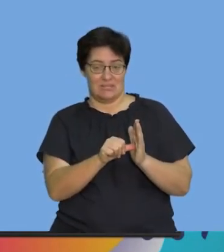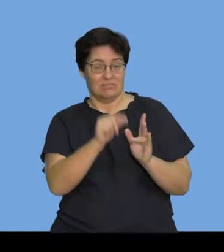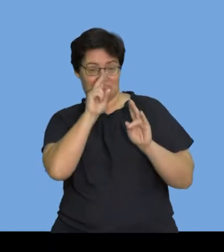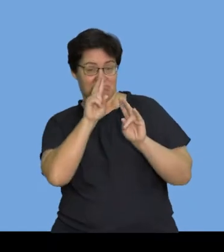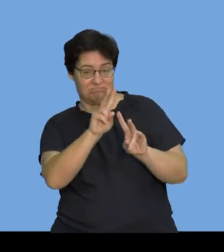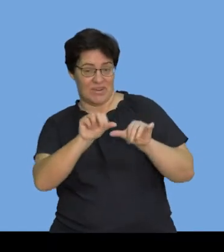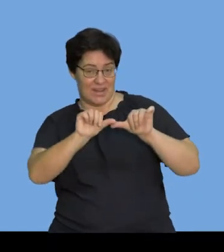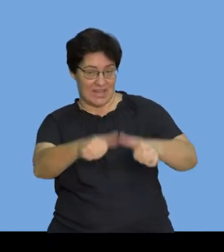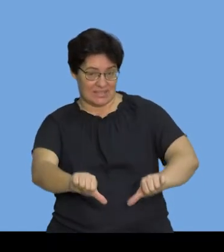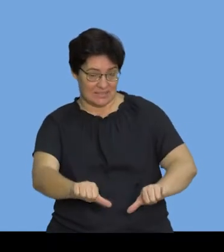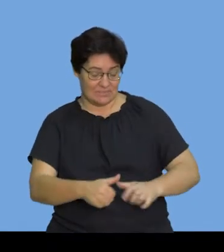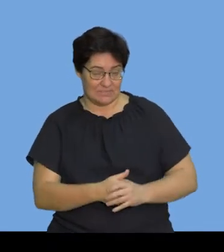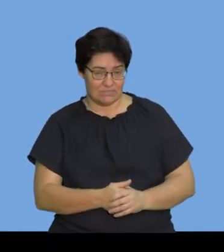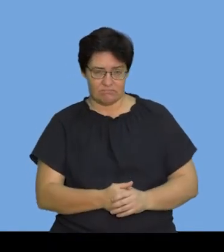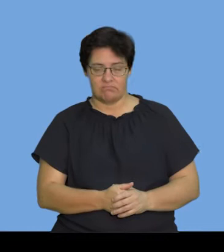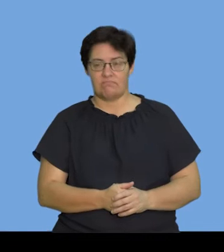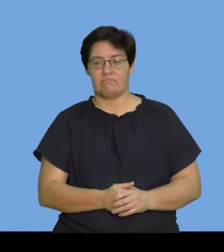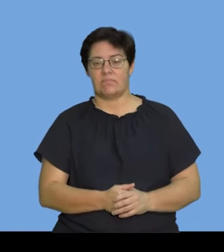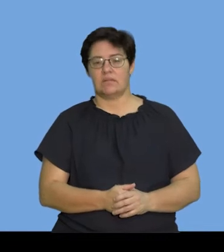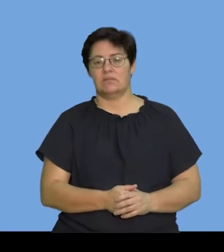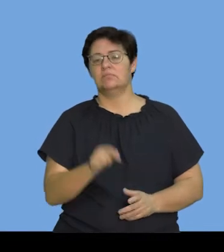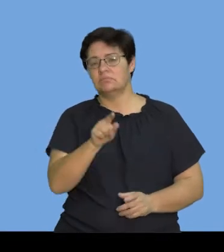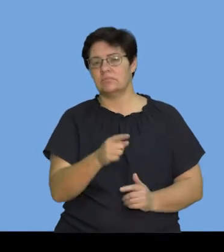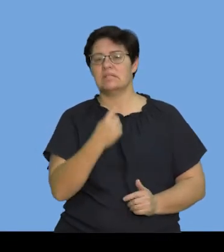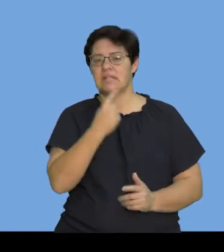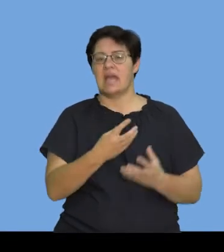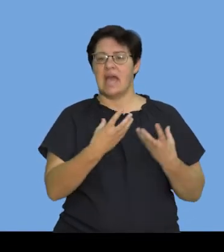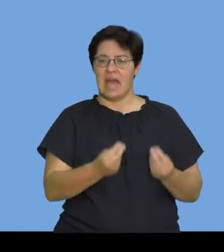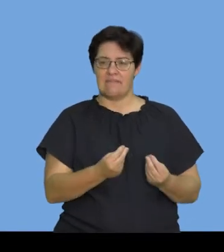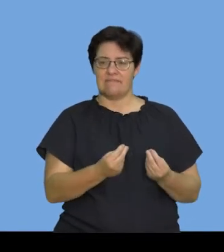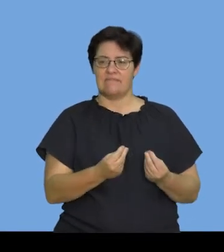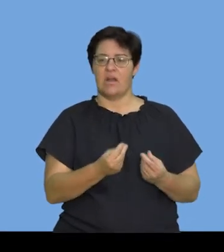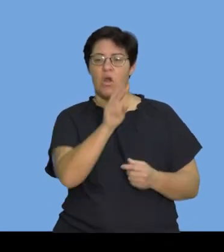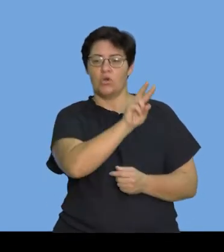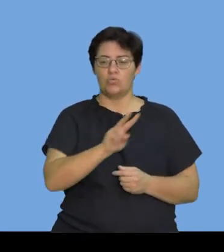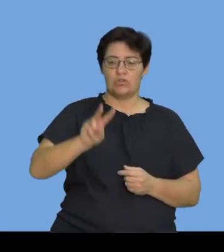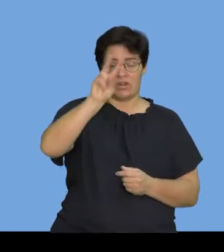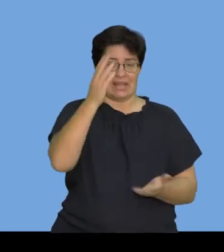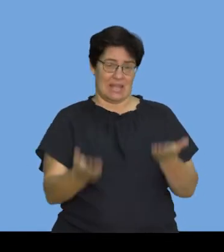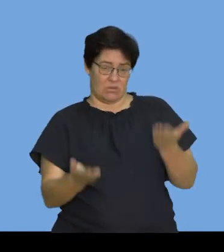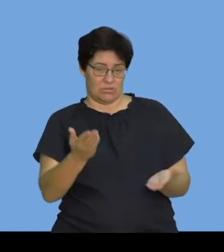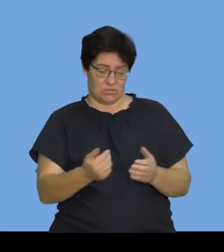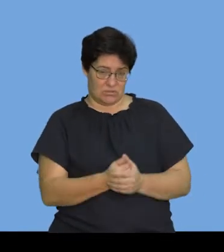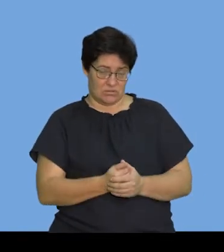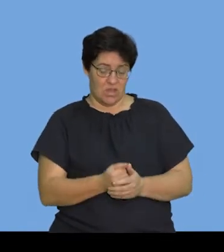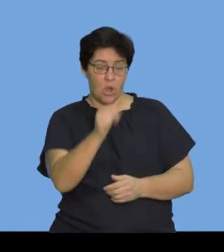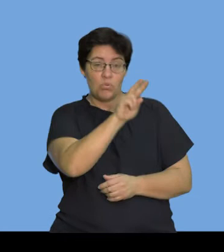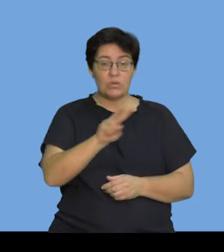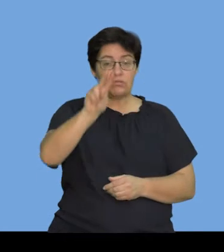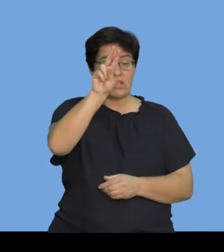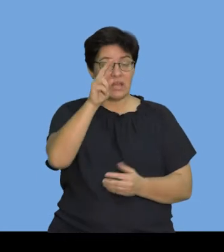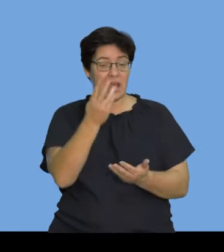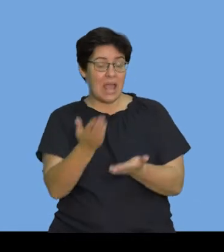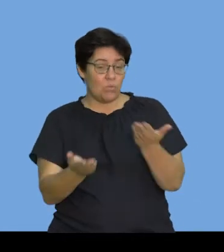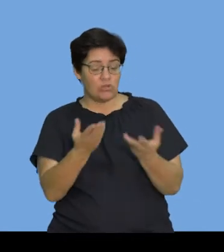a look. So, right now, if I have what we call a quadratic equation, 1, to solve a quadratic